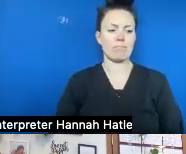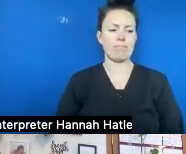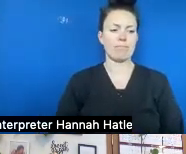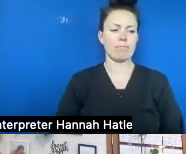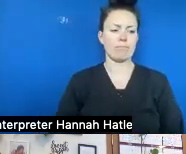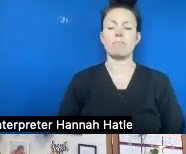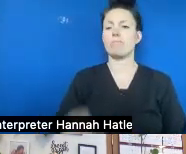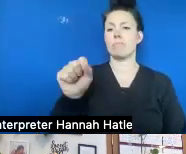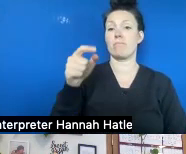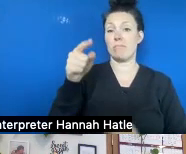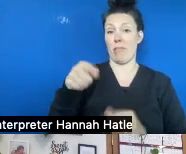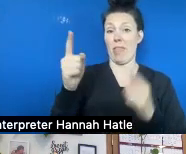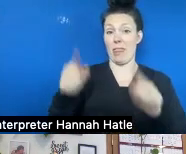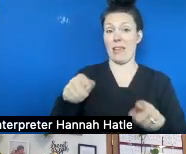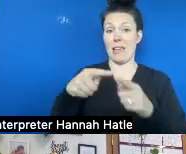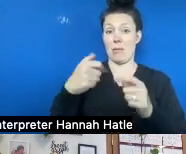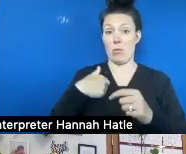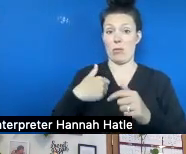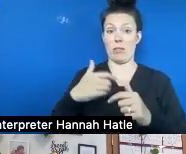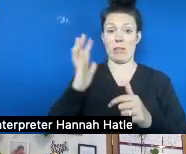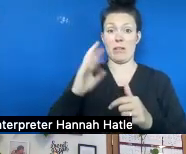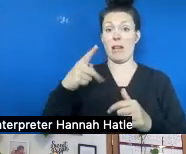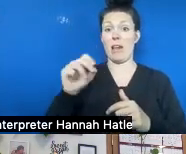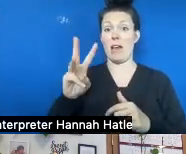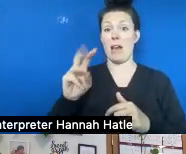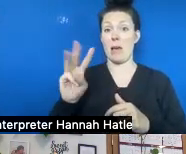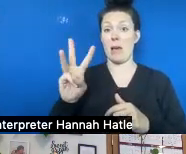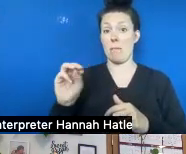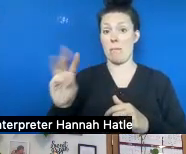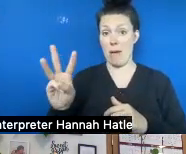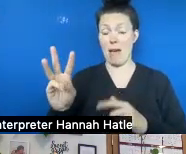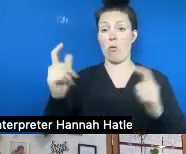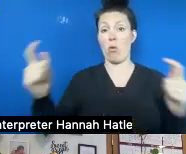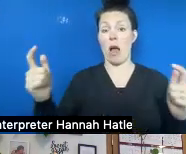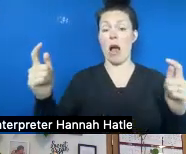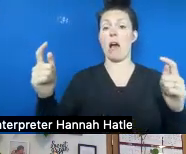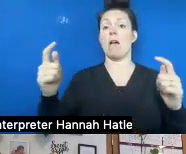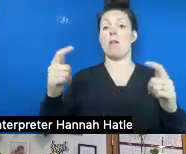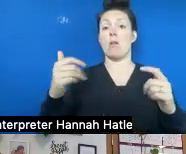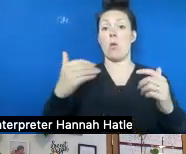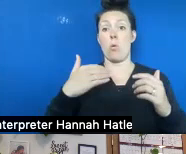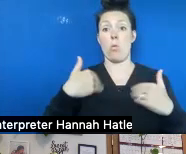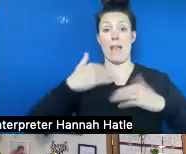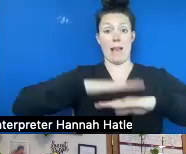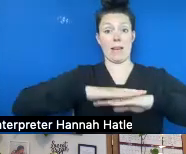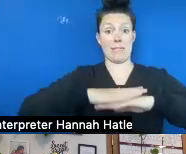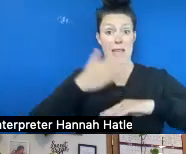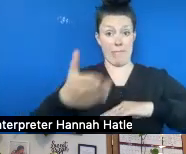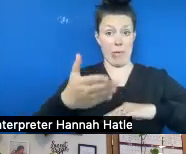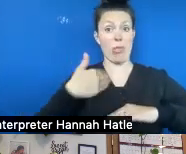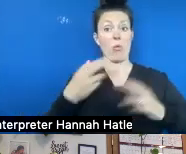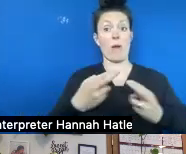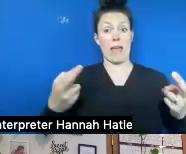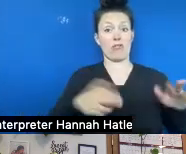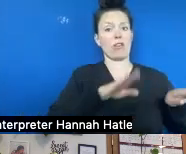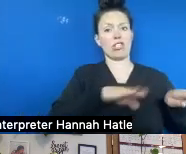this happened to me at a big powwow because we were tabling and had all of our resources on the table along with